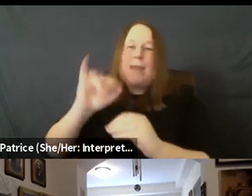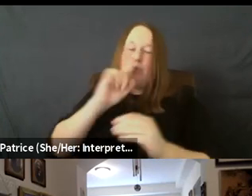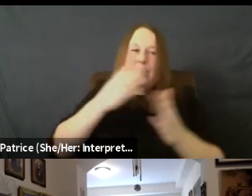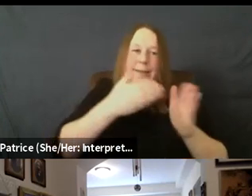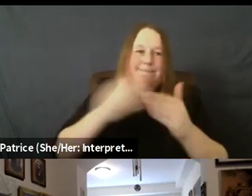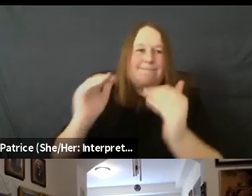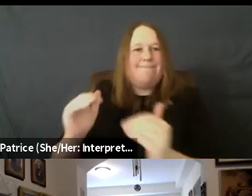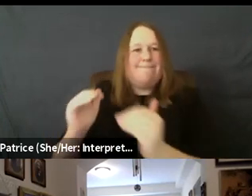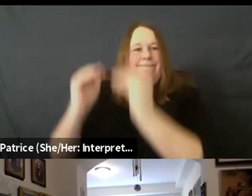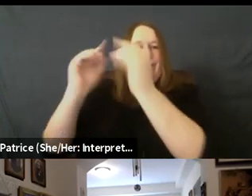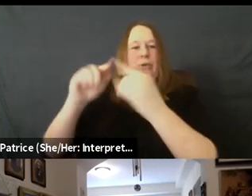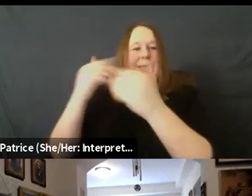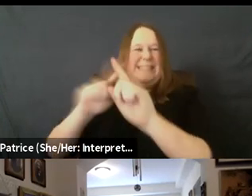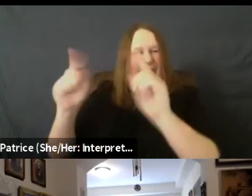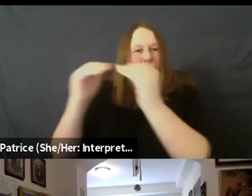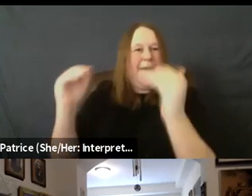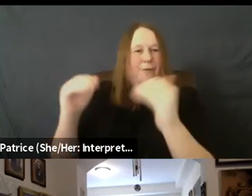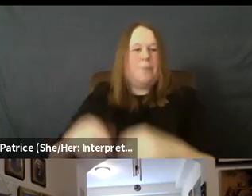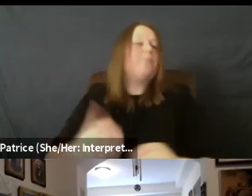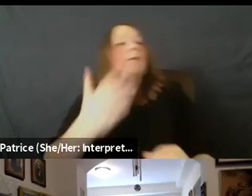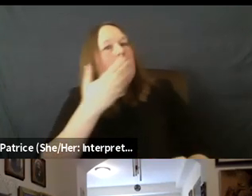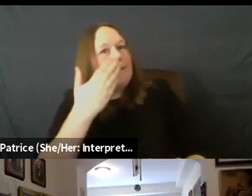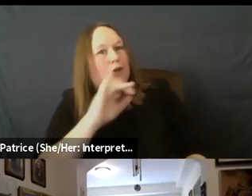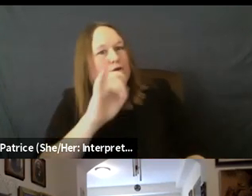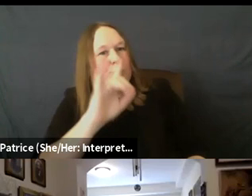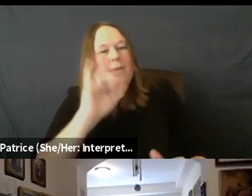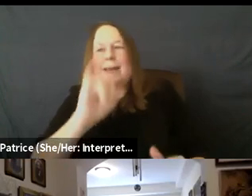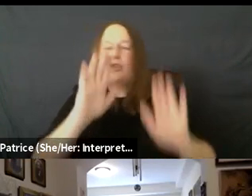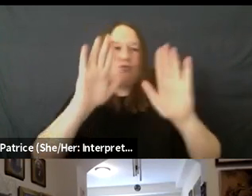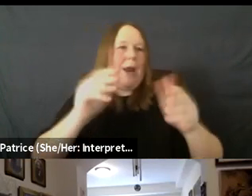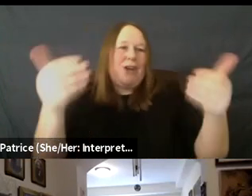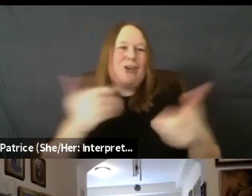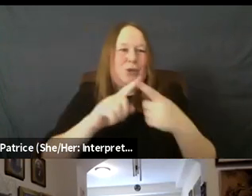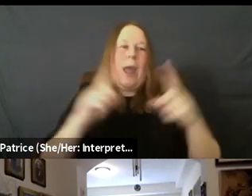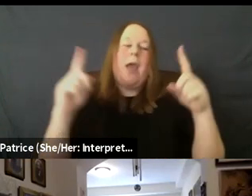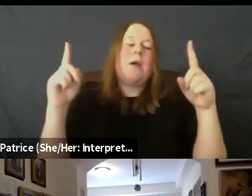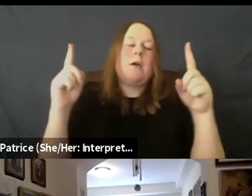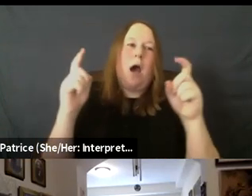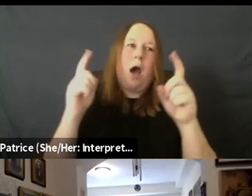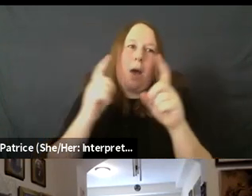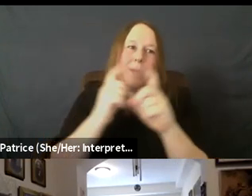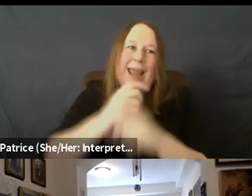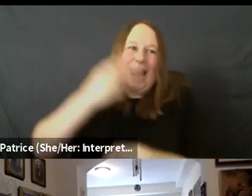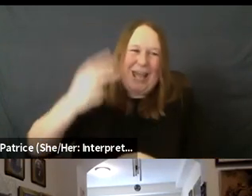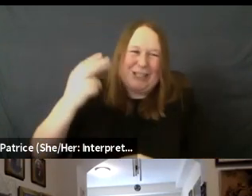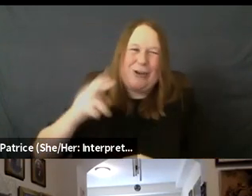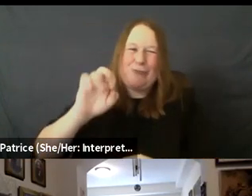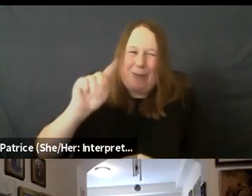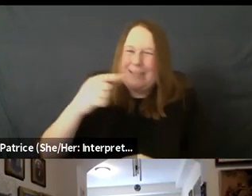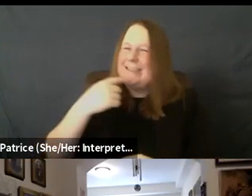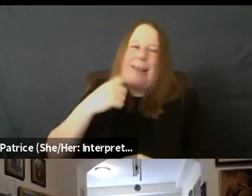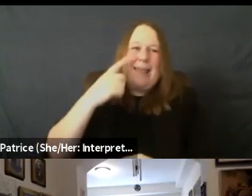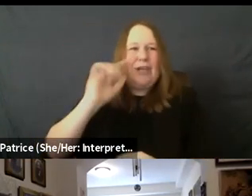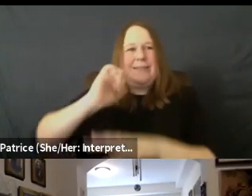different level. Thank you, Judy. That's a great introduction to a complicated history, but I think you've set it out very well